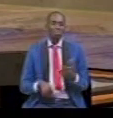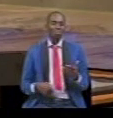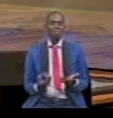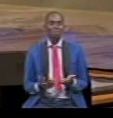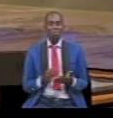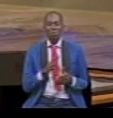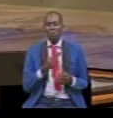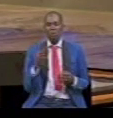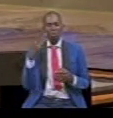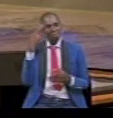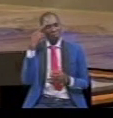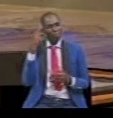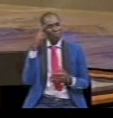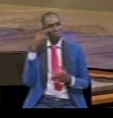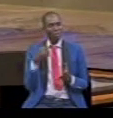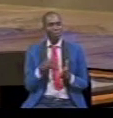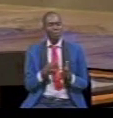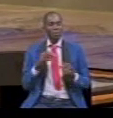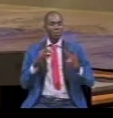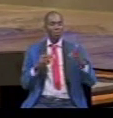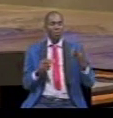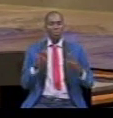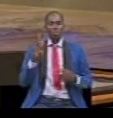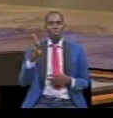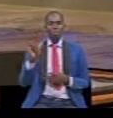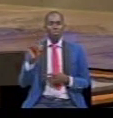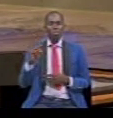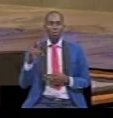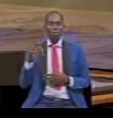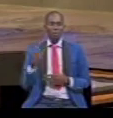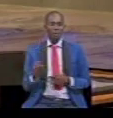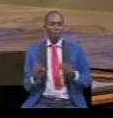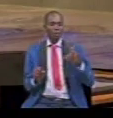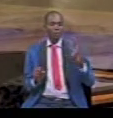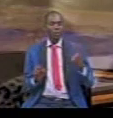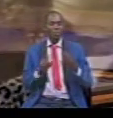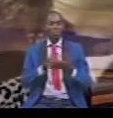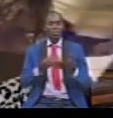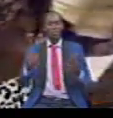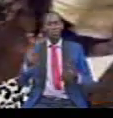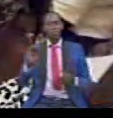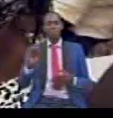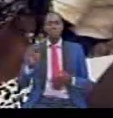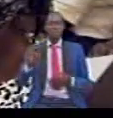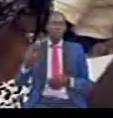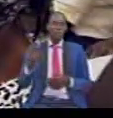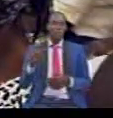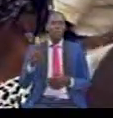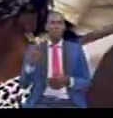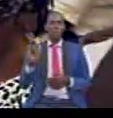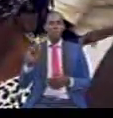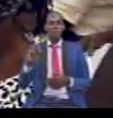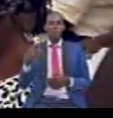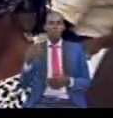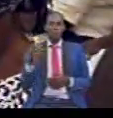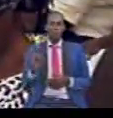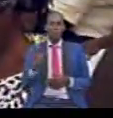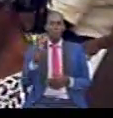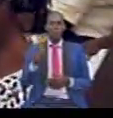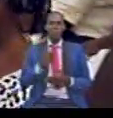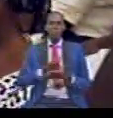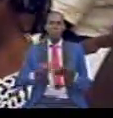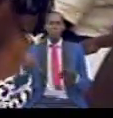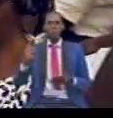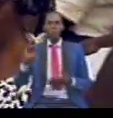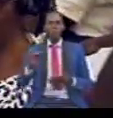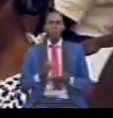2 Kings chapter 6, reading from verse 14. 2 Kings chapter 6, verse